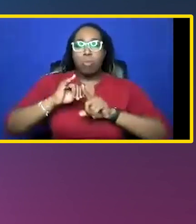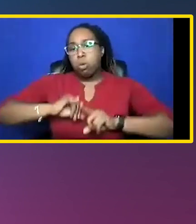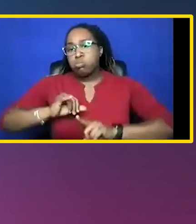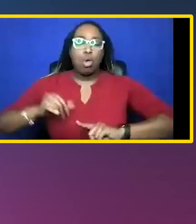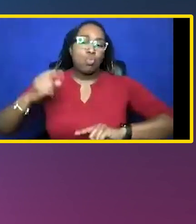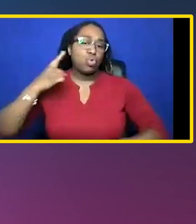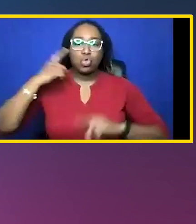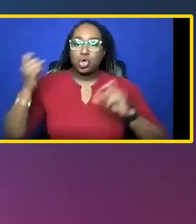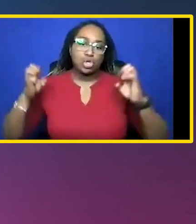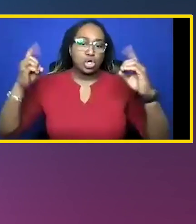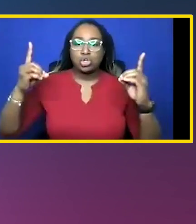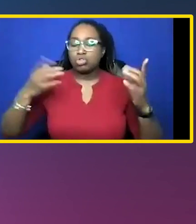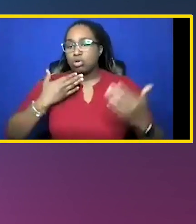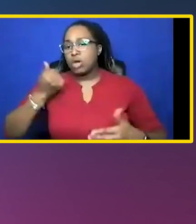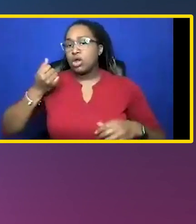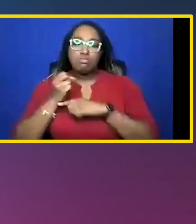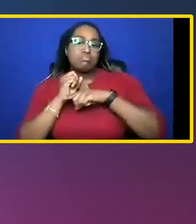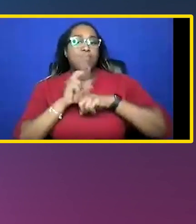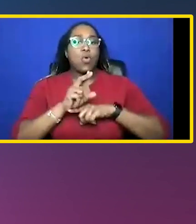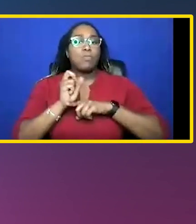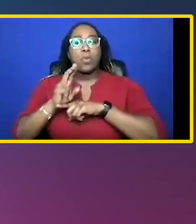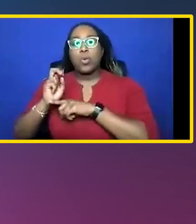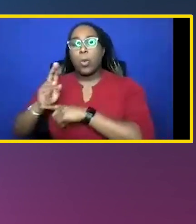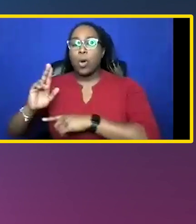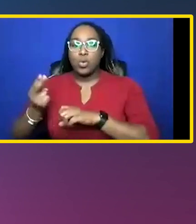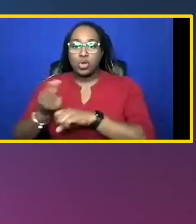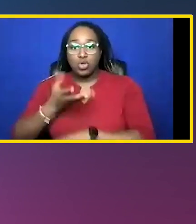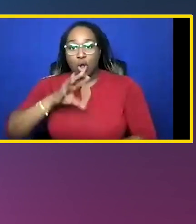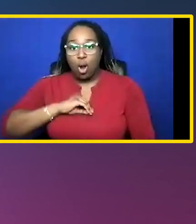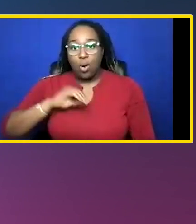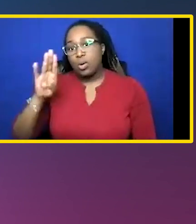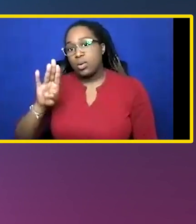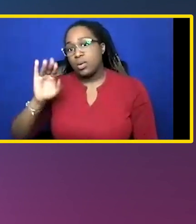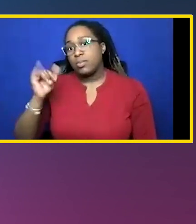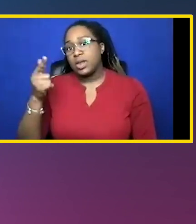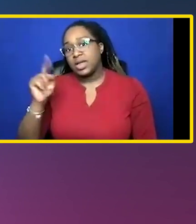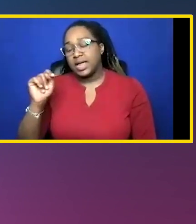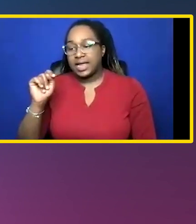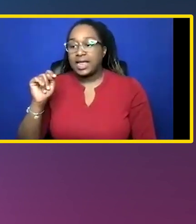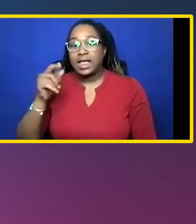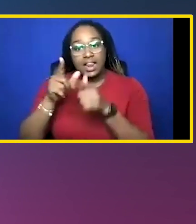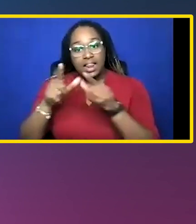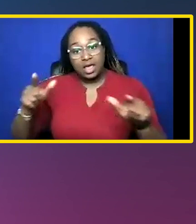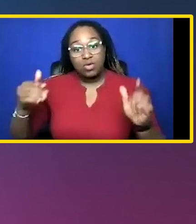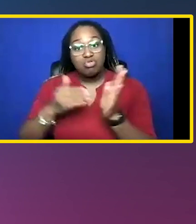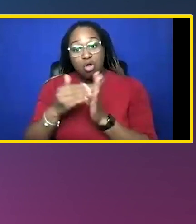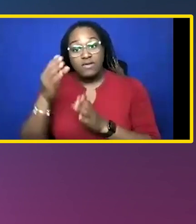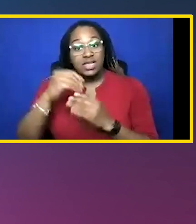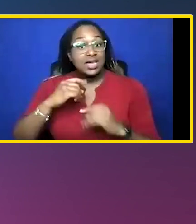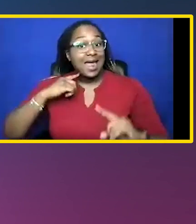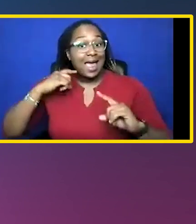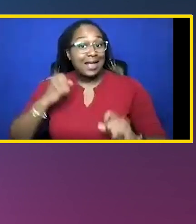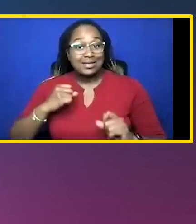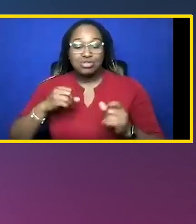our education is so much better than others. And then we use our own bigoted language and often an accent to describe